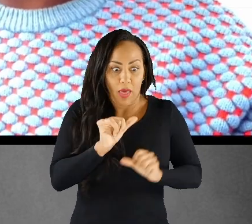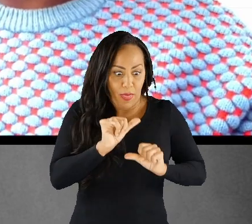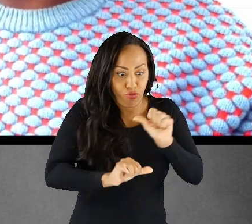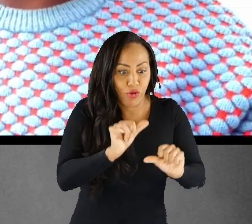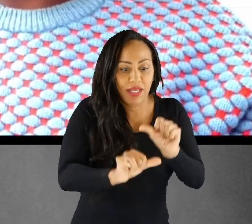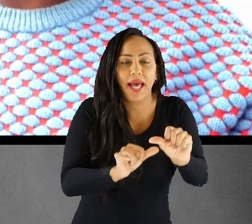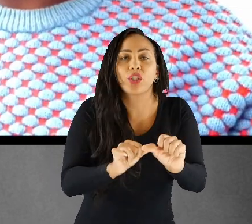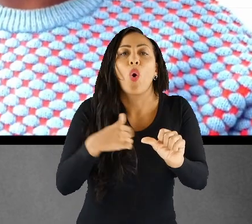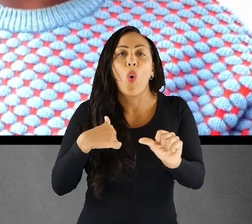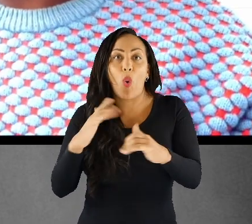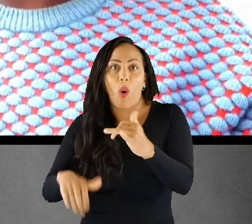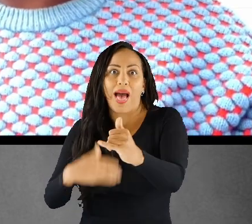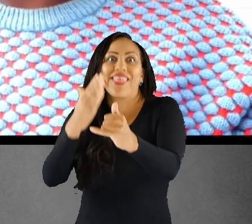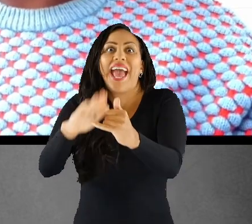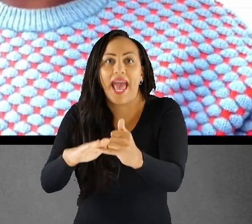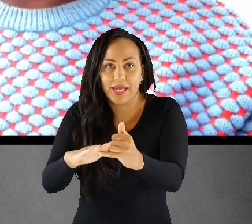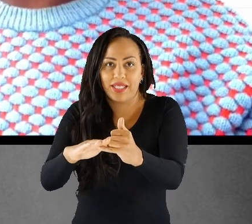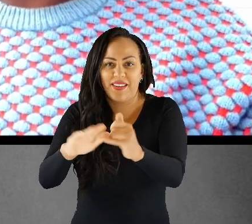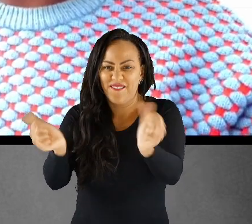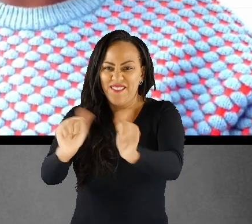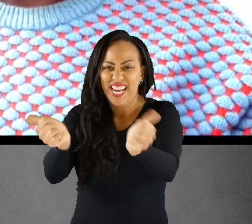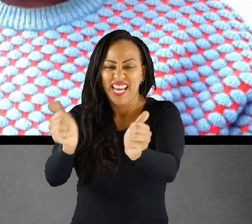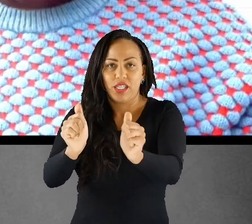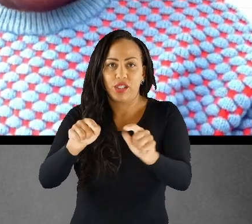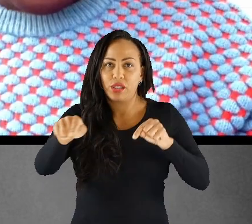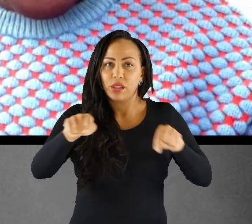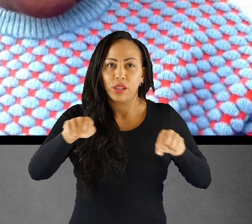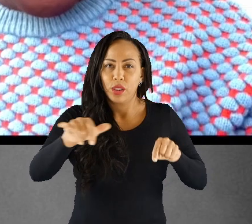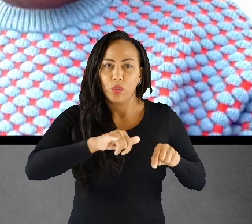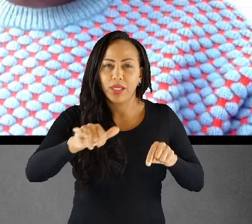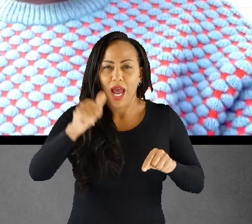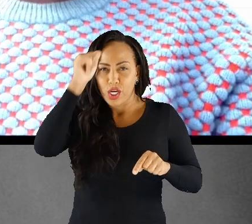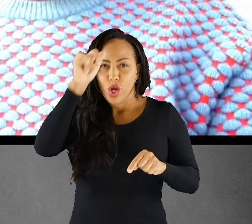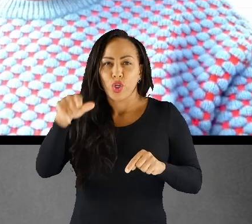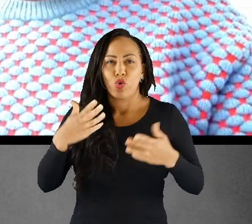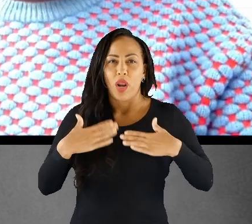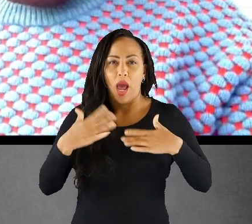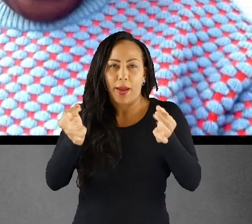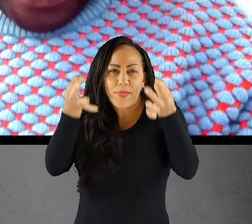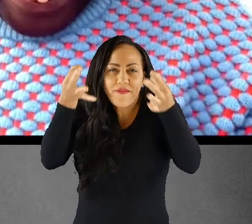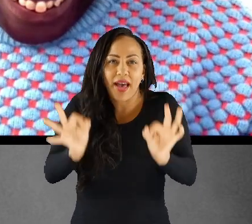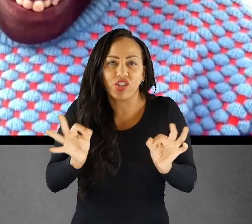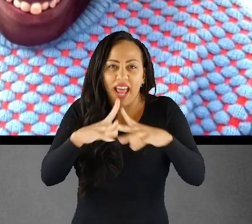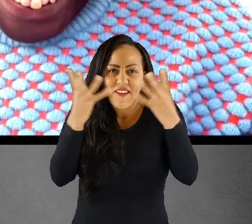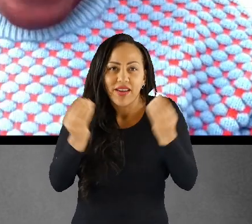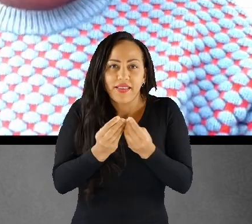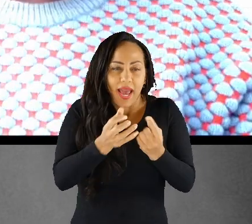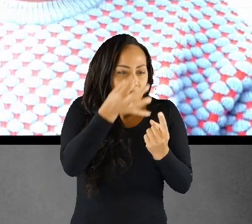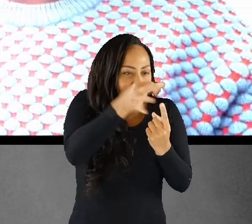mean, you're quite a perfectionist. I've always noticed, everything has to be in place, and